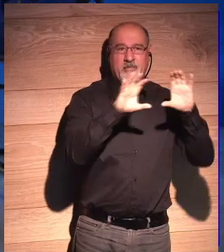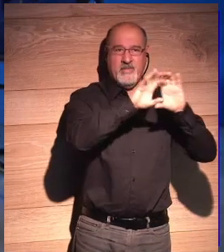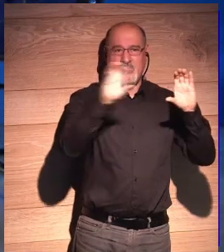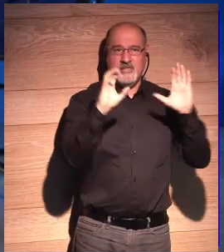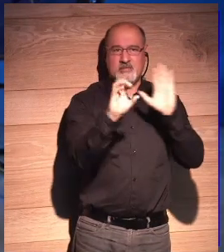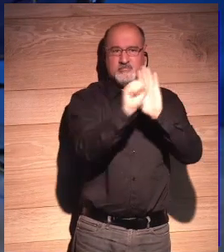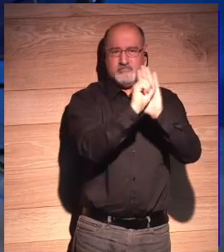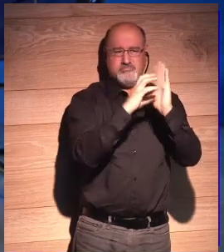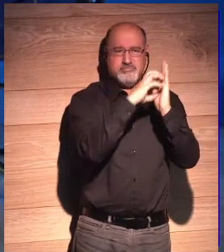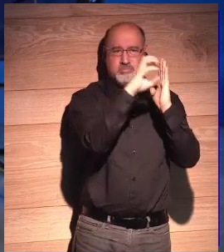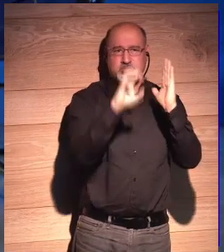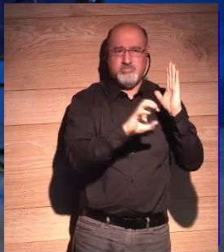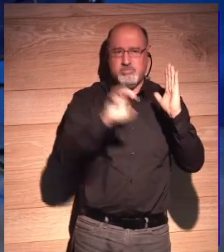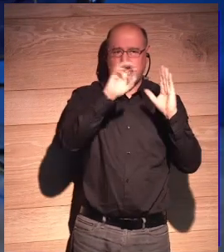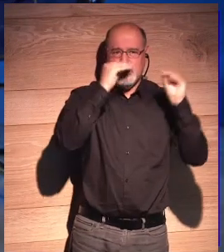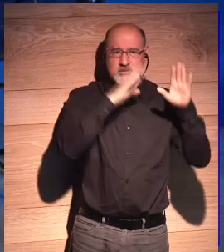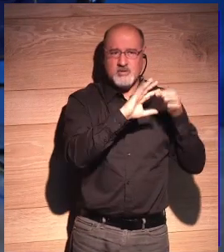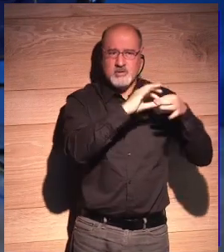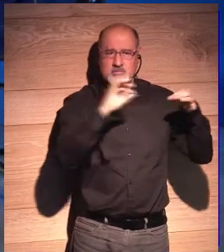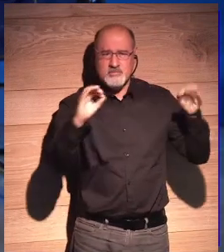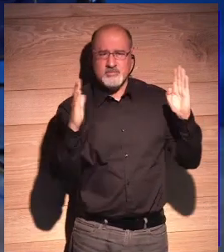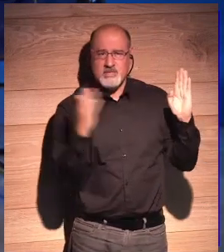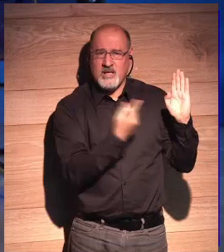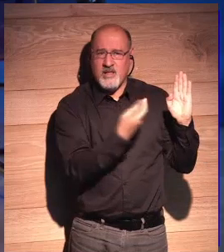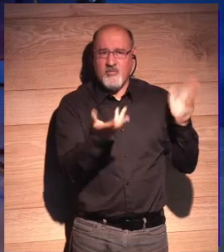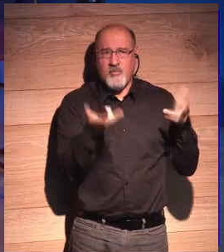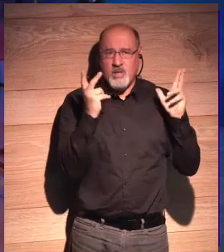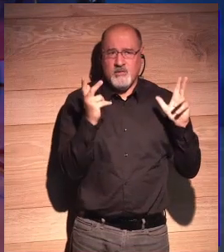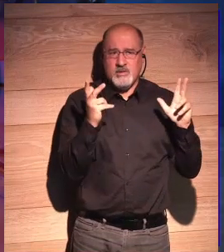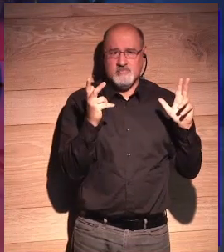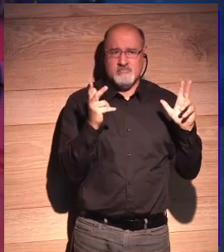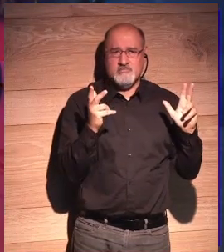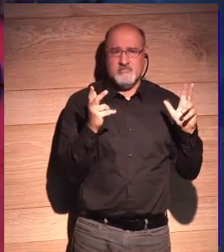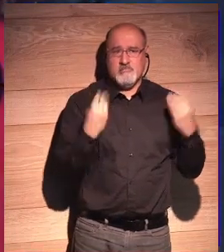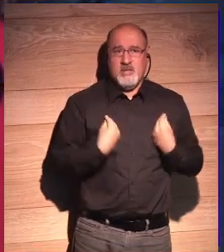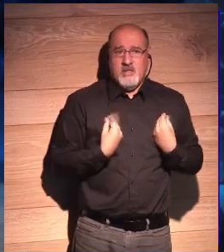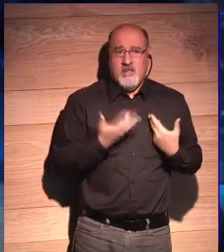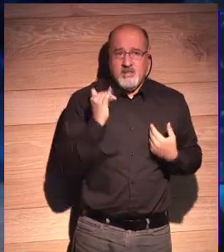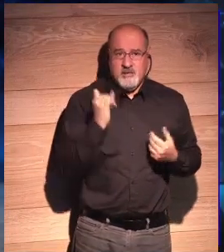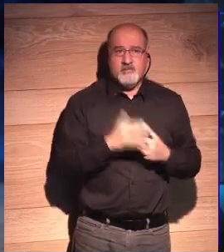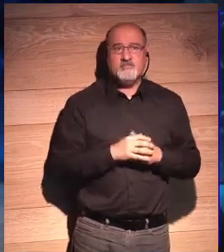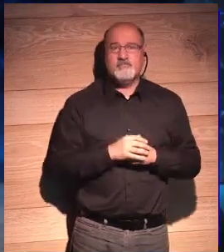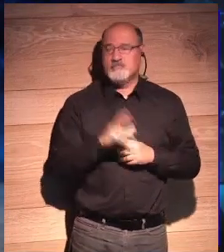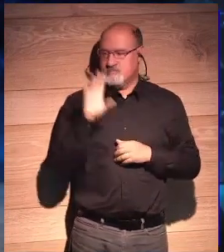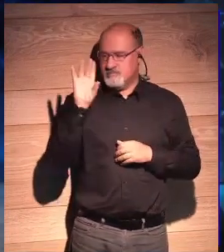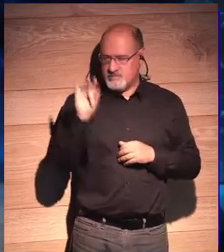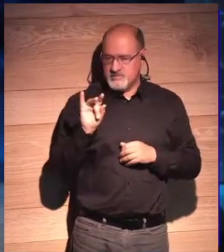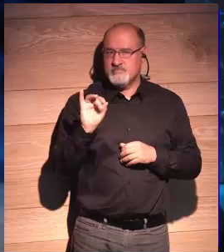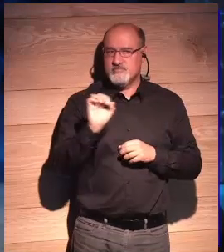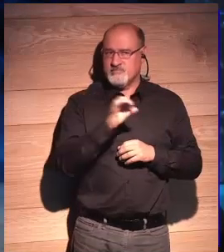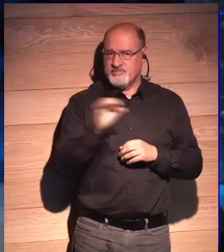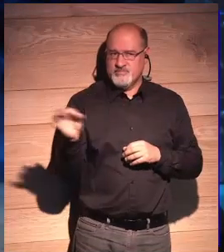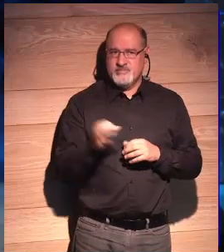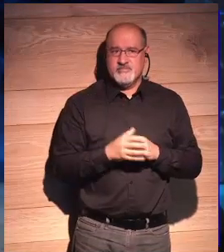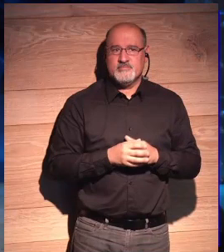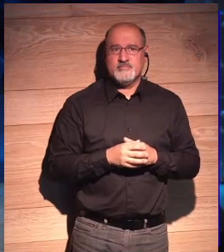their own ways to deal with the stories. Yeah, exactly. I mean, I don't want to commit to something, you know,